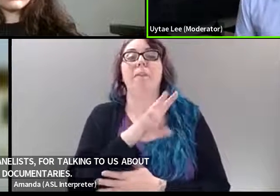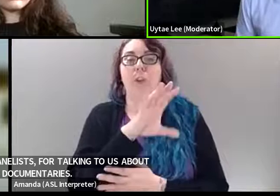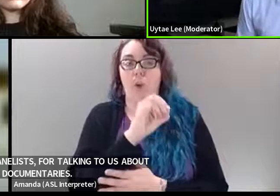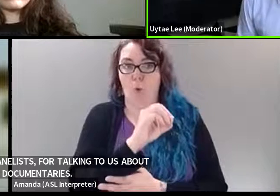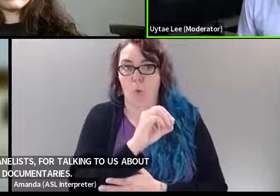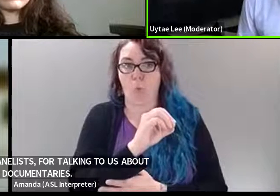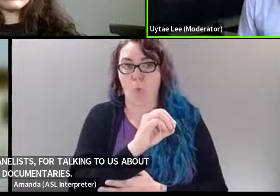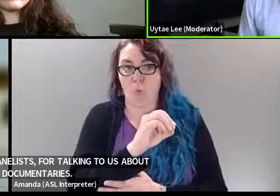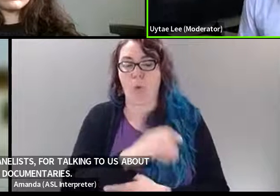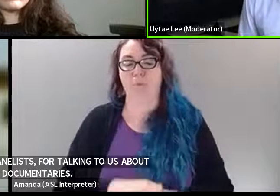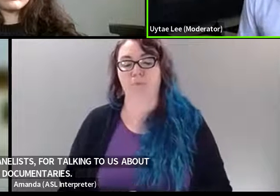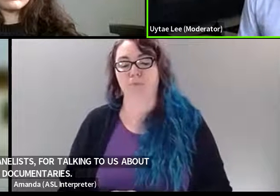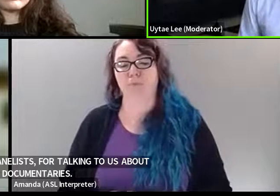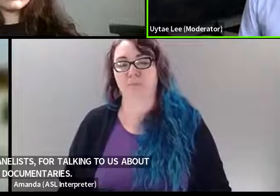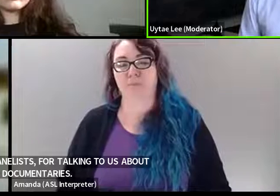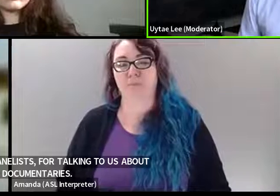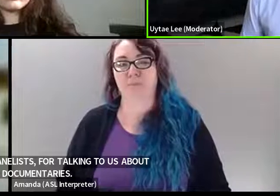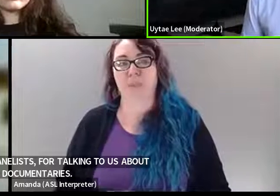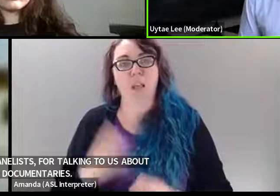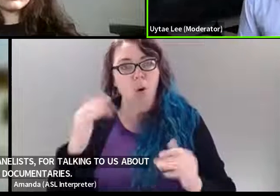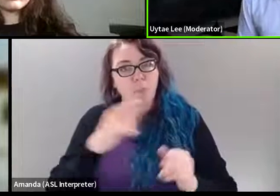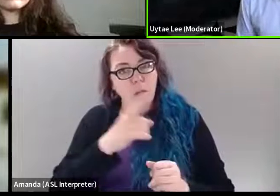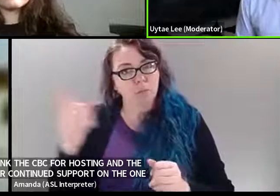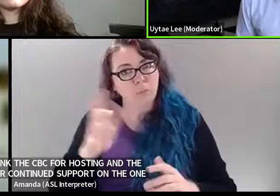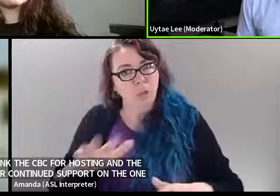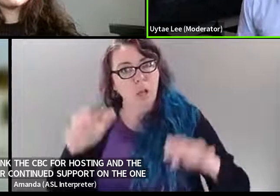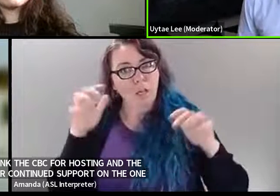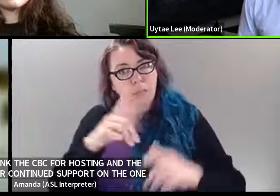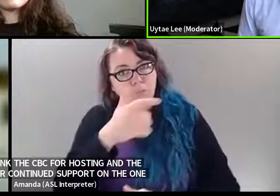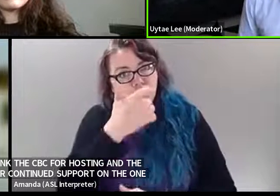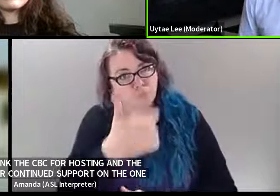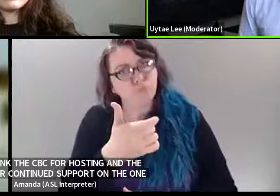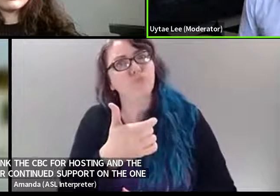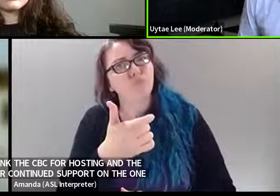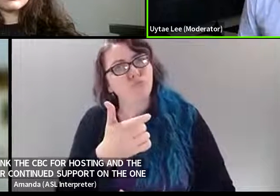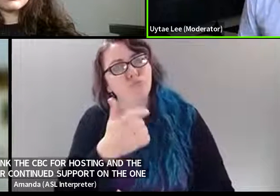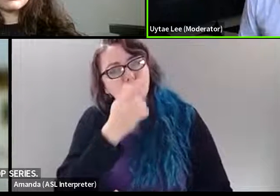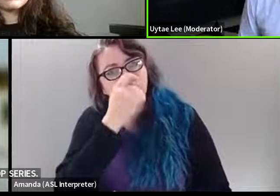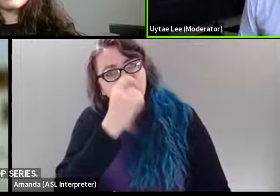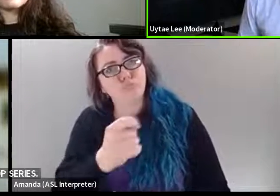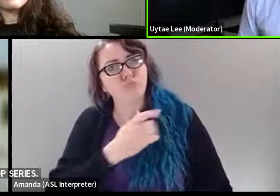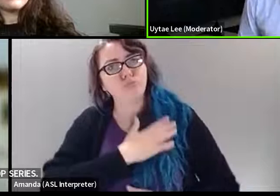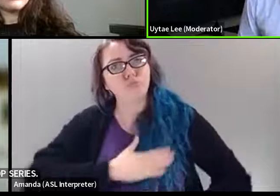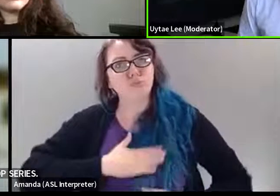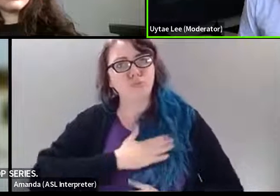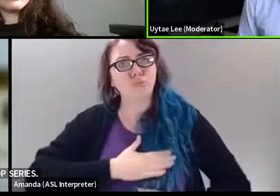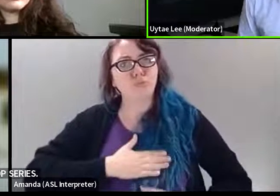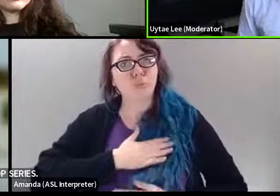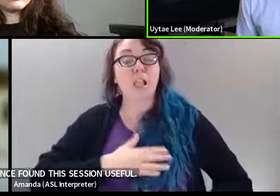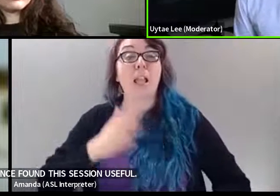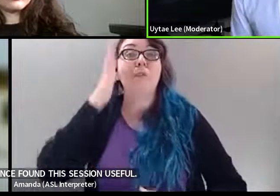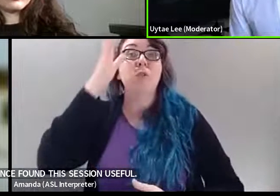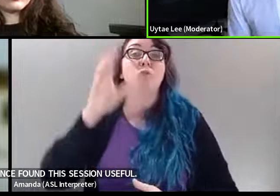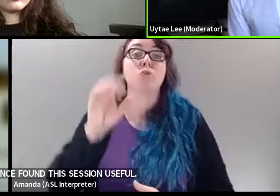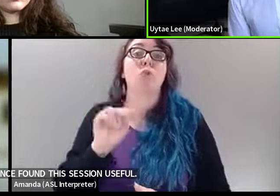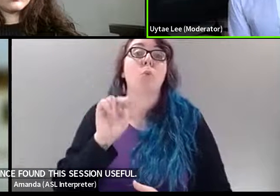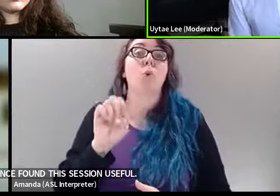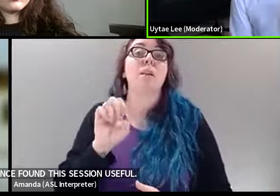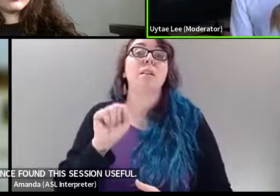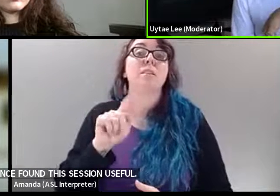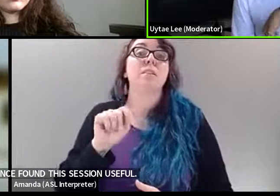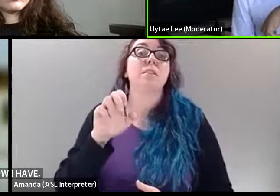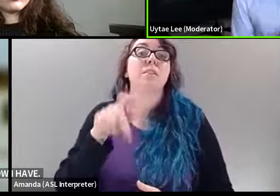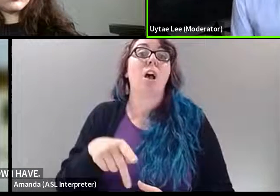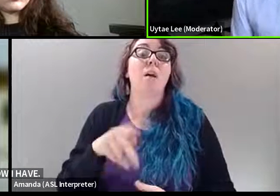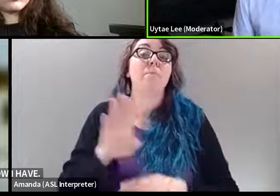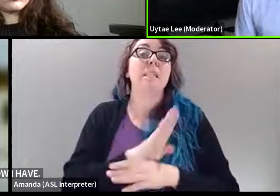hope you, as our audience, found this session useful. I know I have, and that you will be able to join us at another One Stop Business Workshop session sometime in the future, because